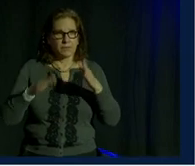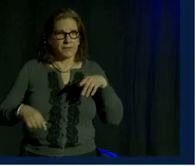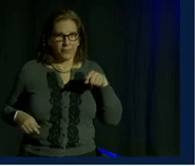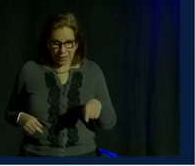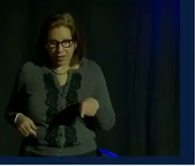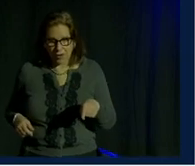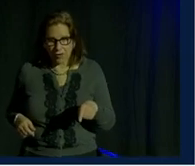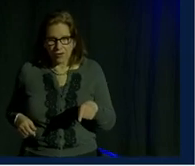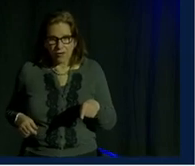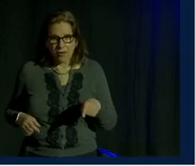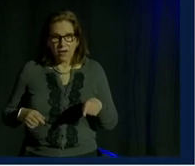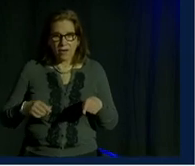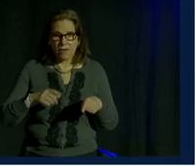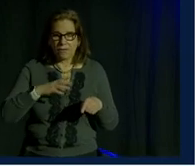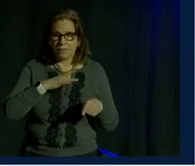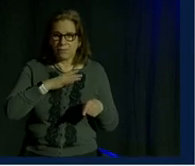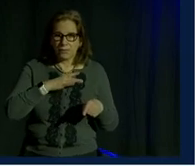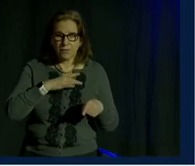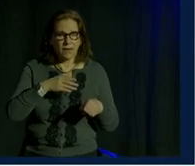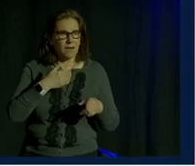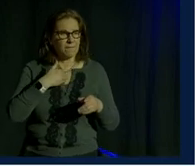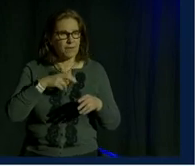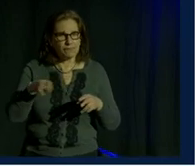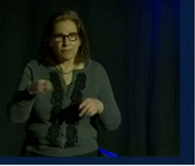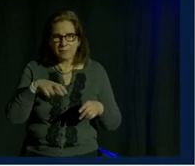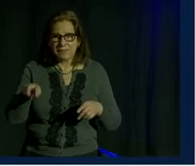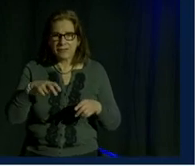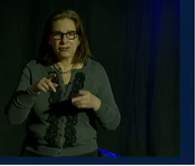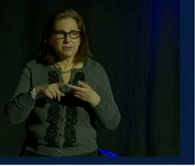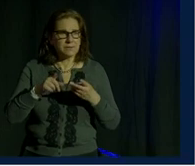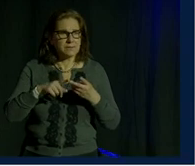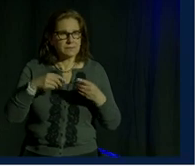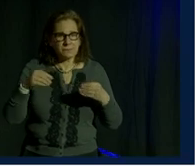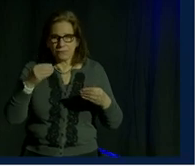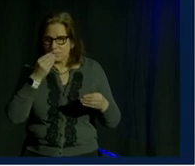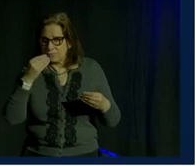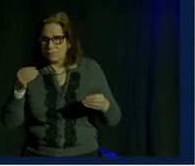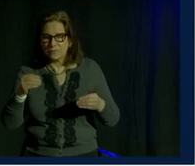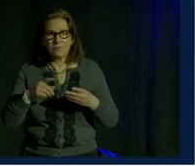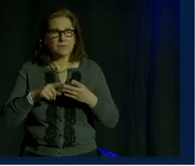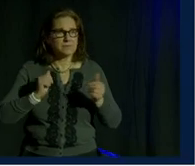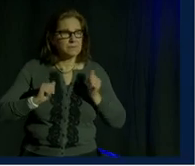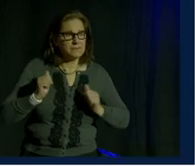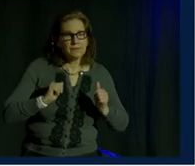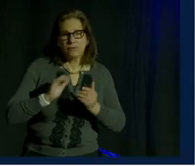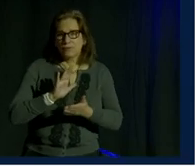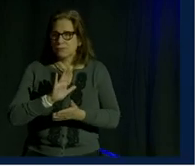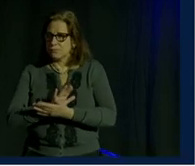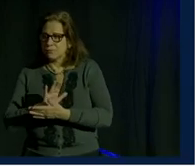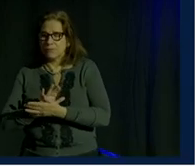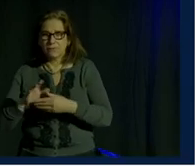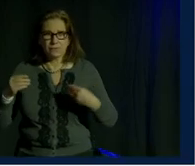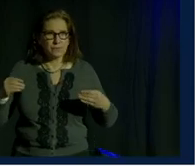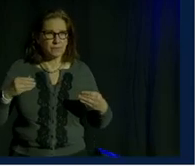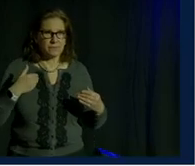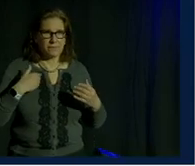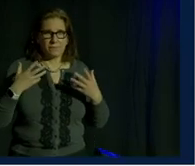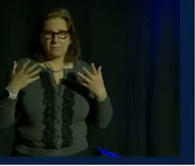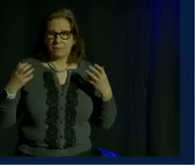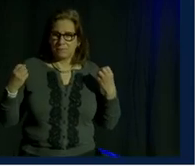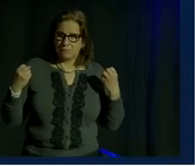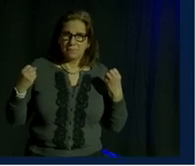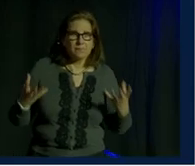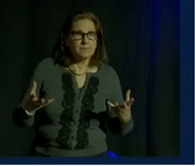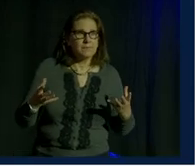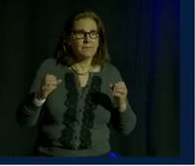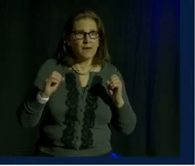access of transportation, employment opportunities, high-performing schools, and retail amenities. These are exciting new